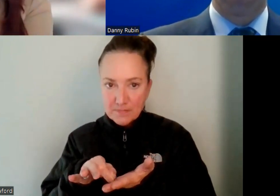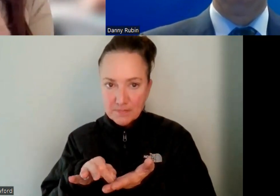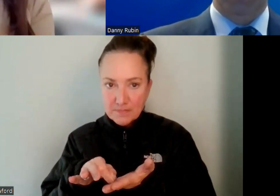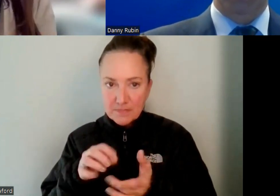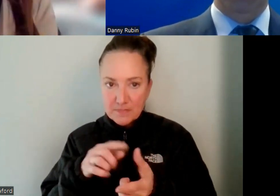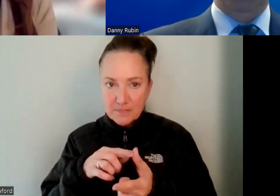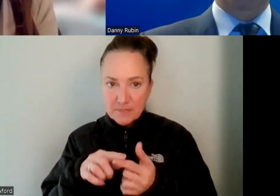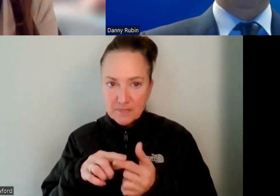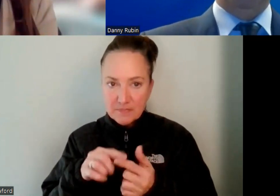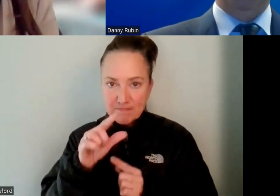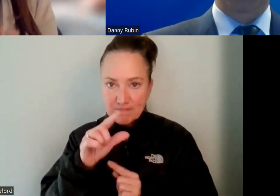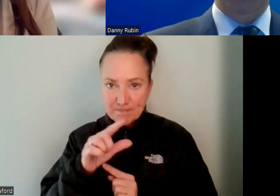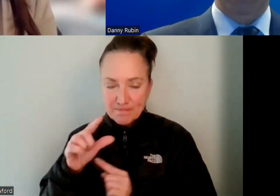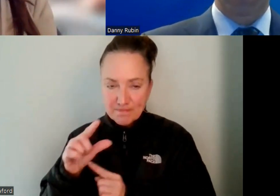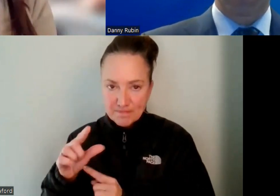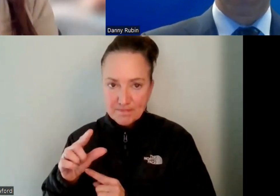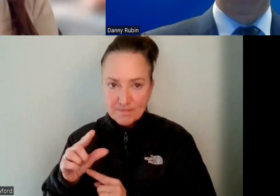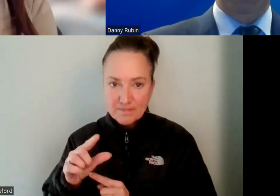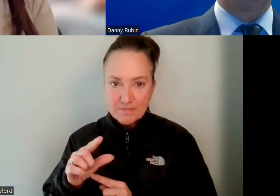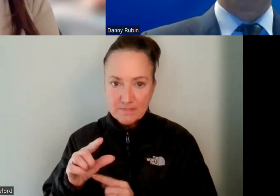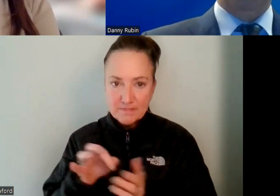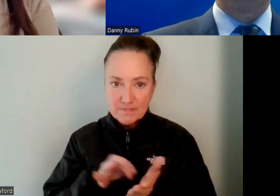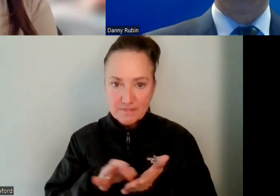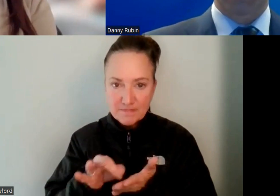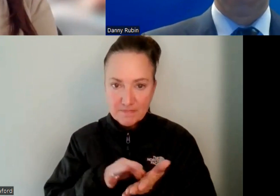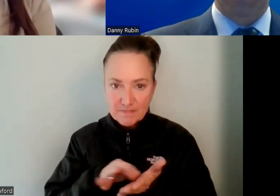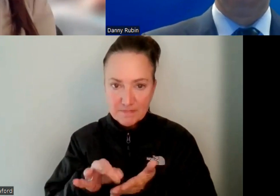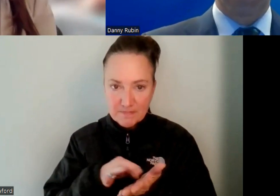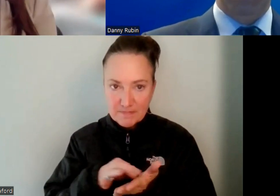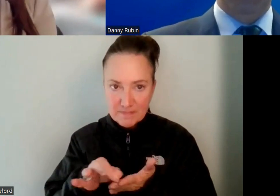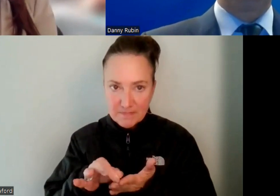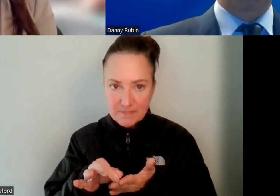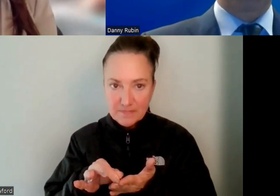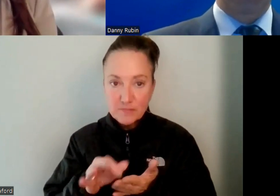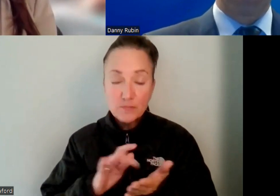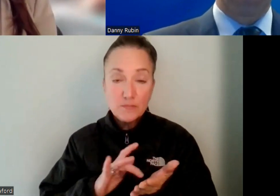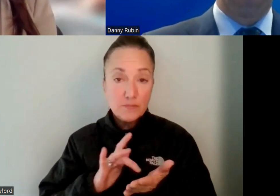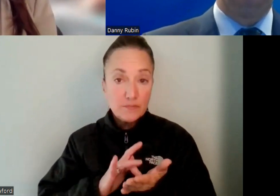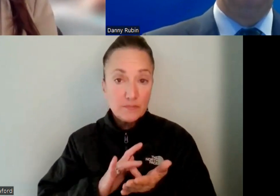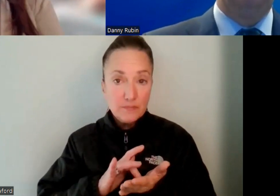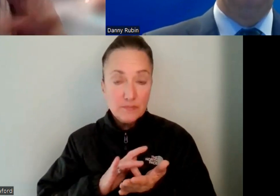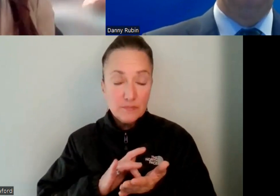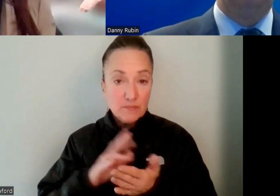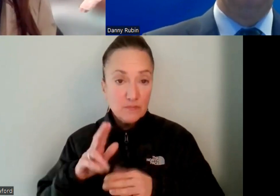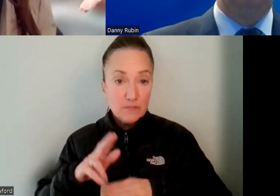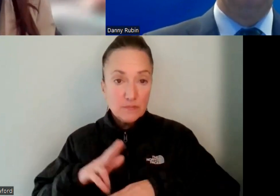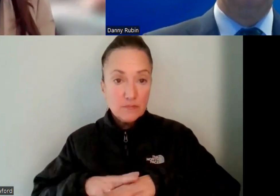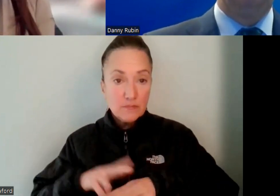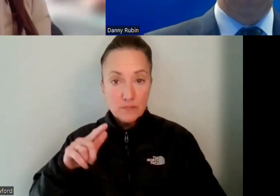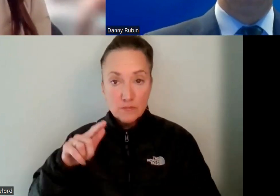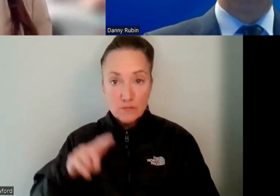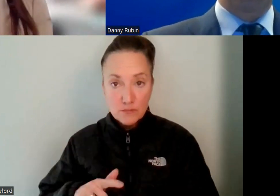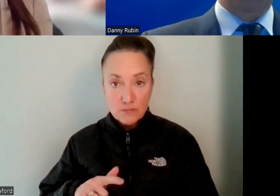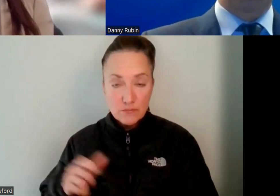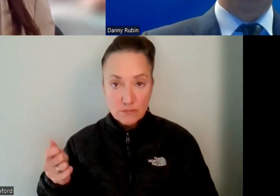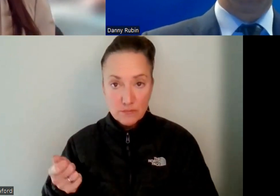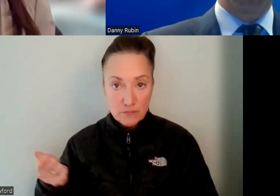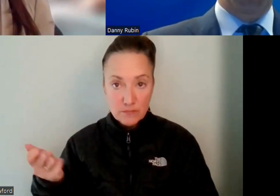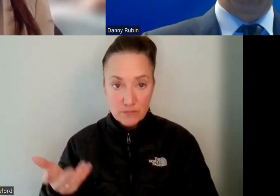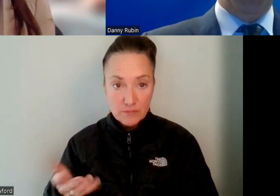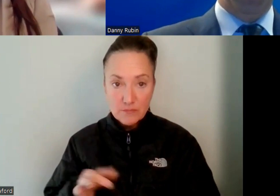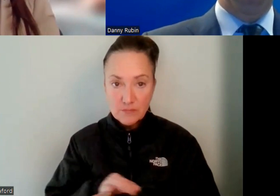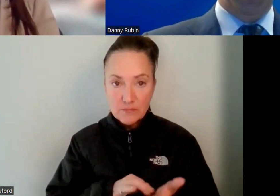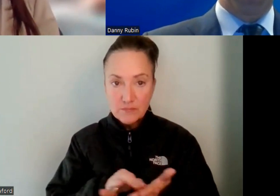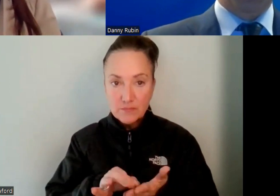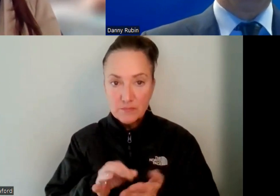initial that you counted that twice. And for regular medication, which have lower risks, you don't have to count it